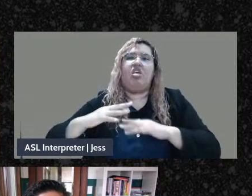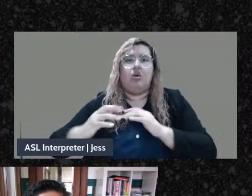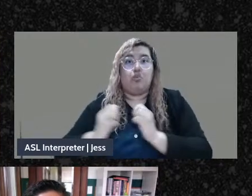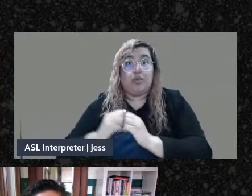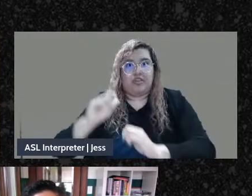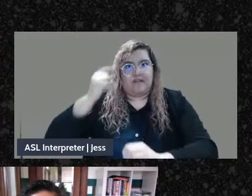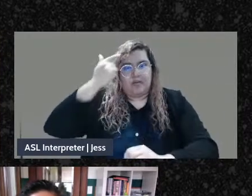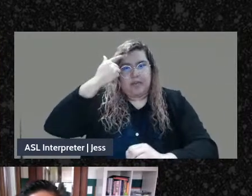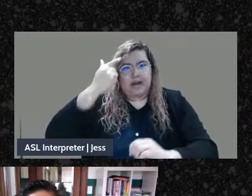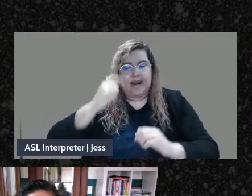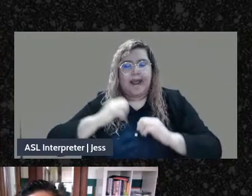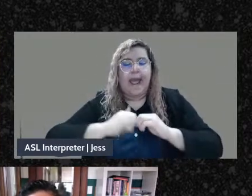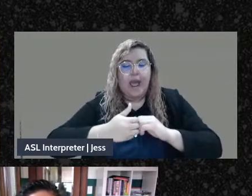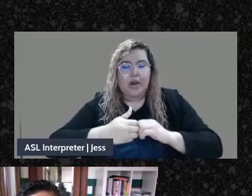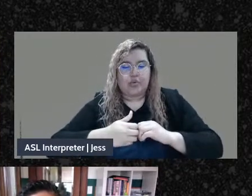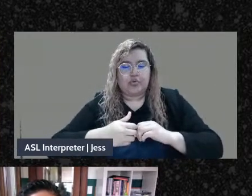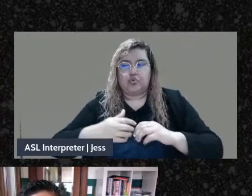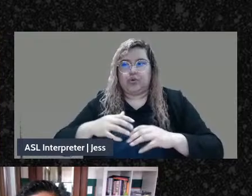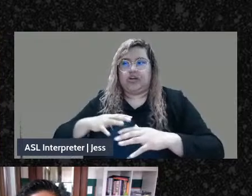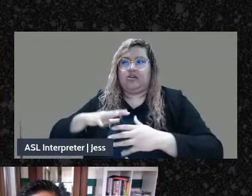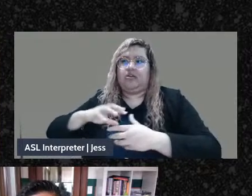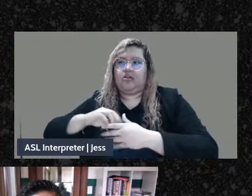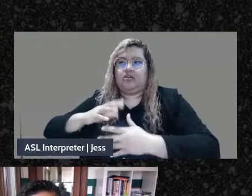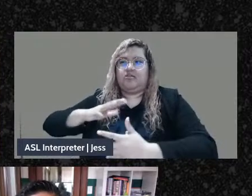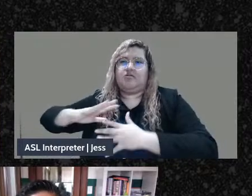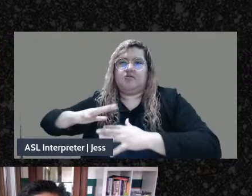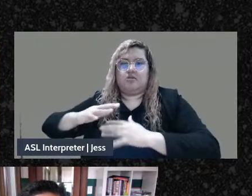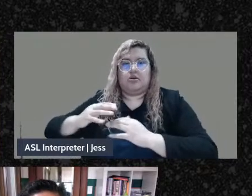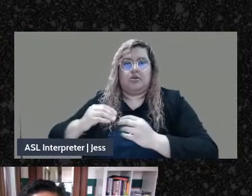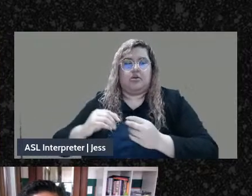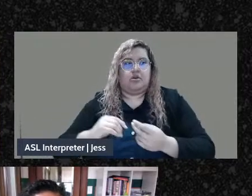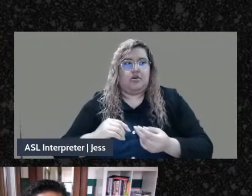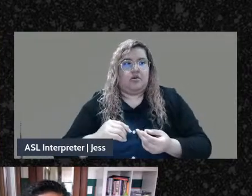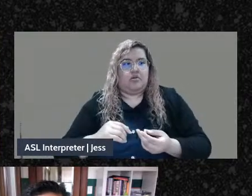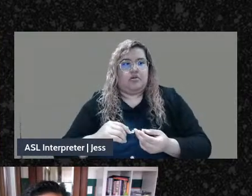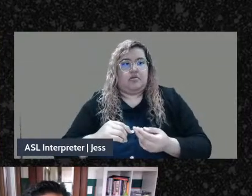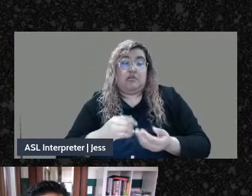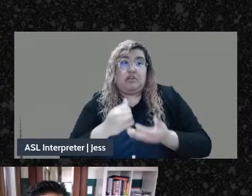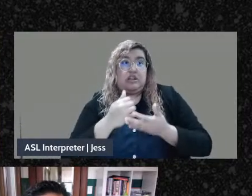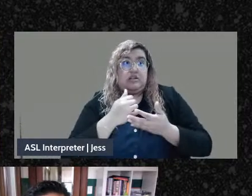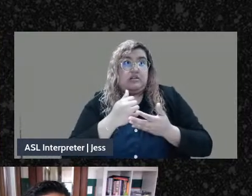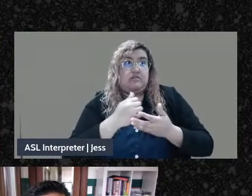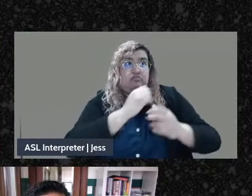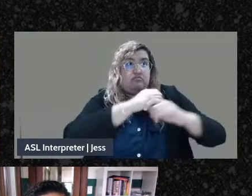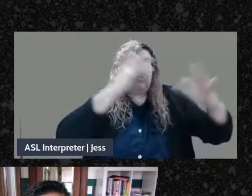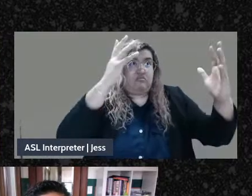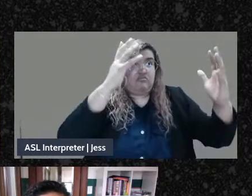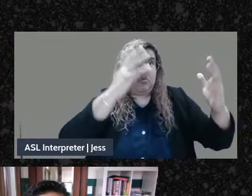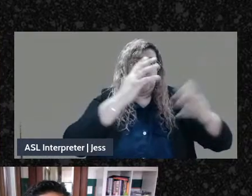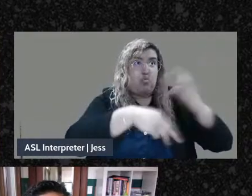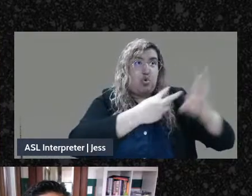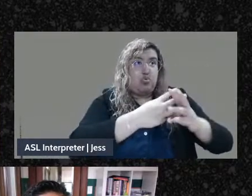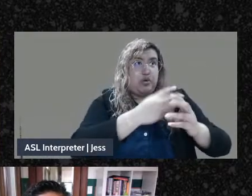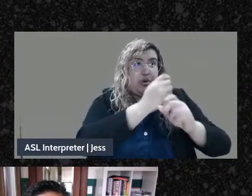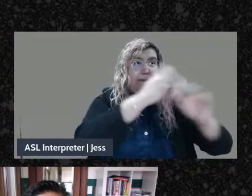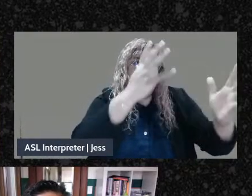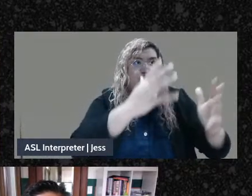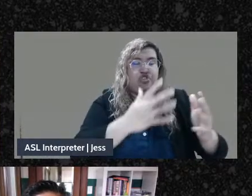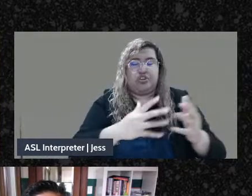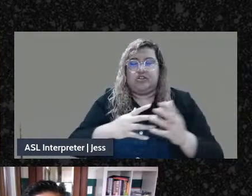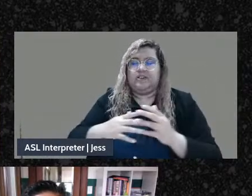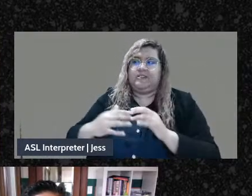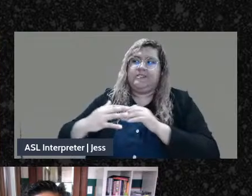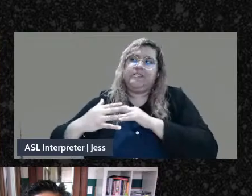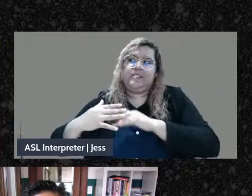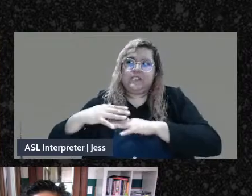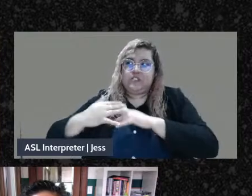and be building the kind of world we actually want to live in the ways that you're imagining. And I have a deep question always about, like as